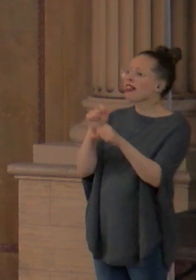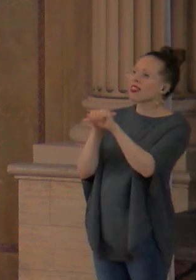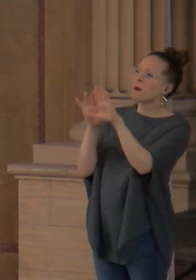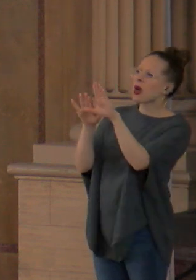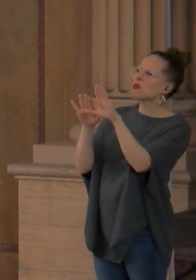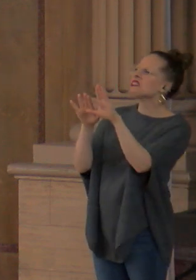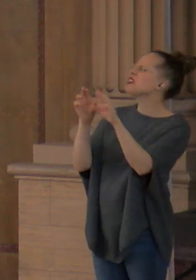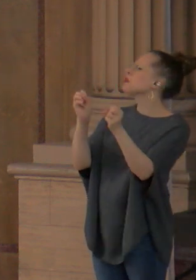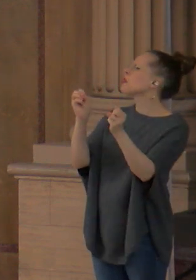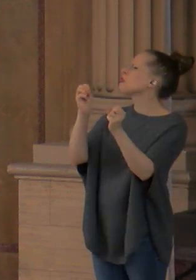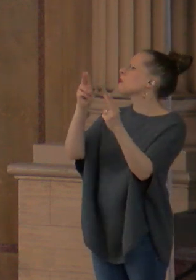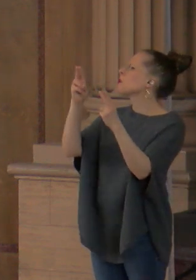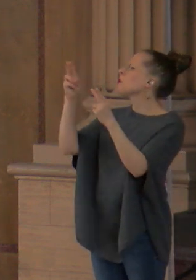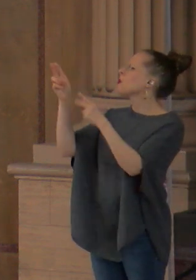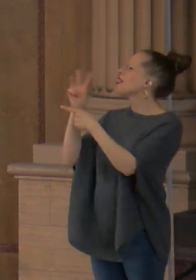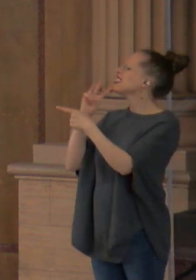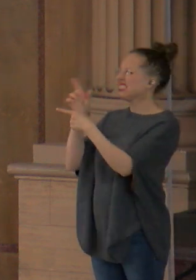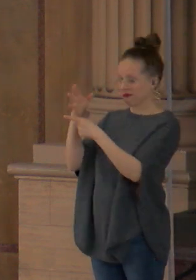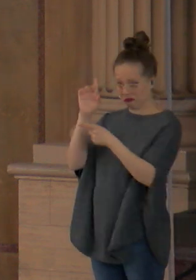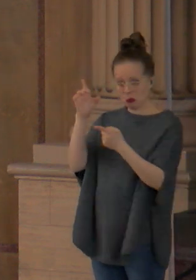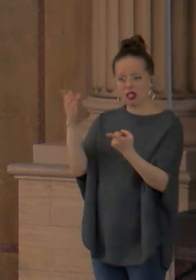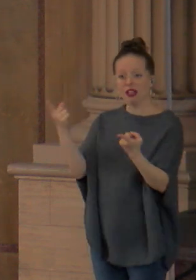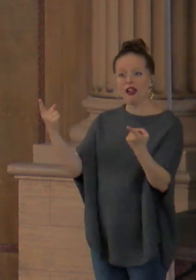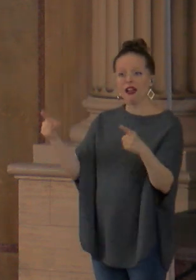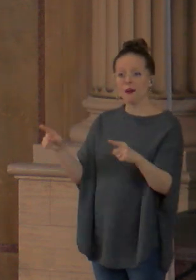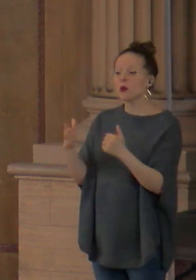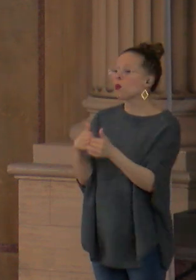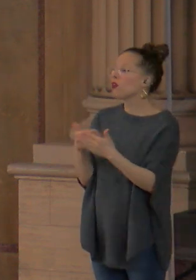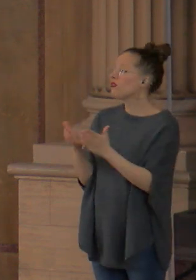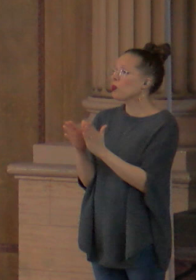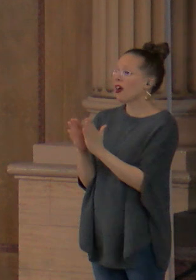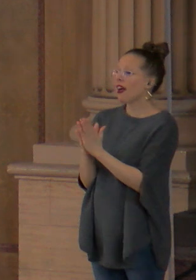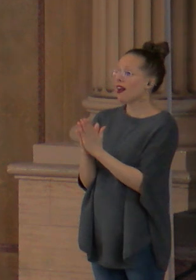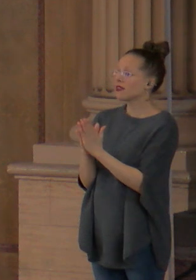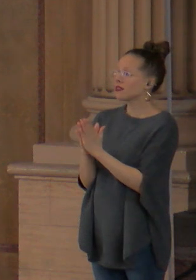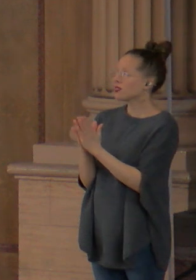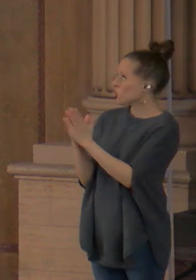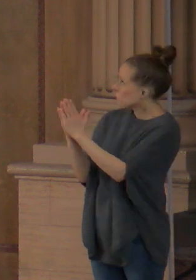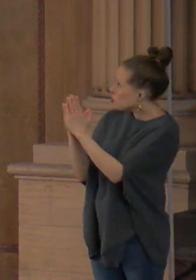it will happen. And whatever you ask in prayer, you will receive if you have faith.